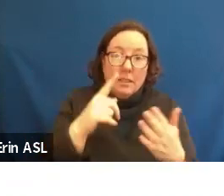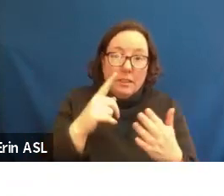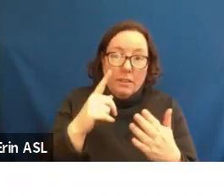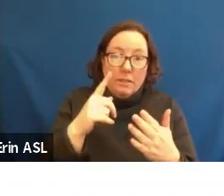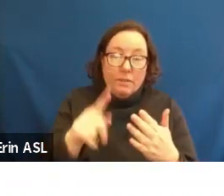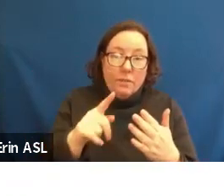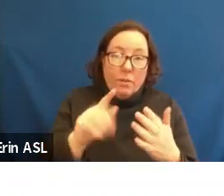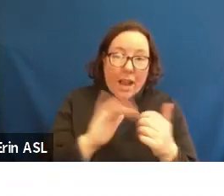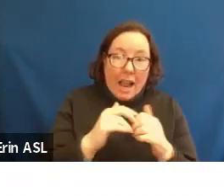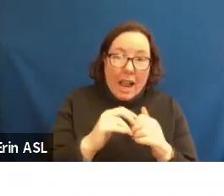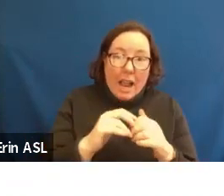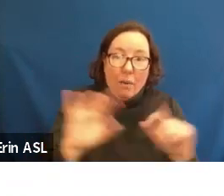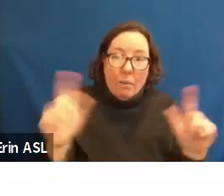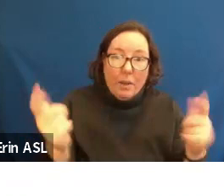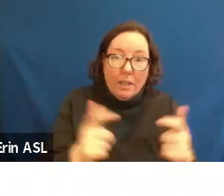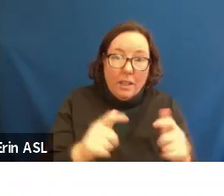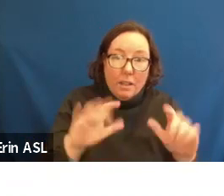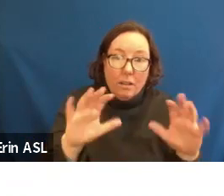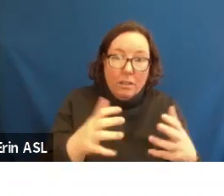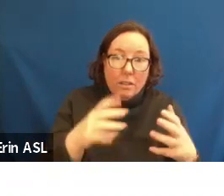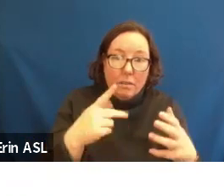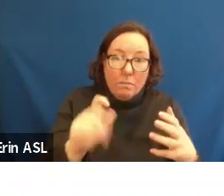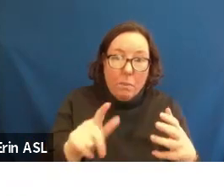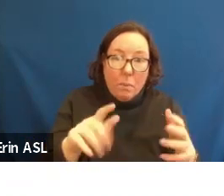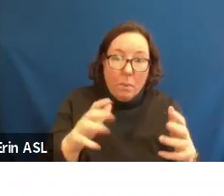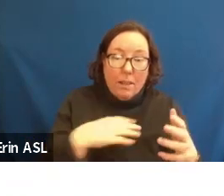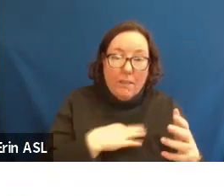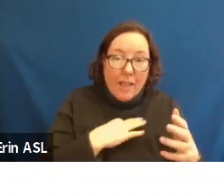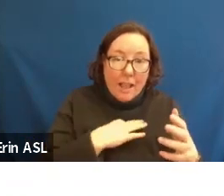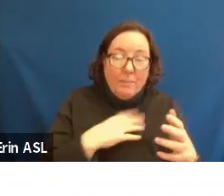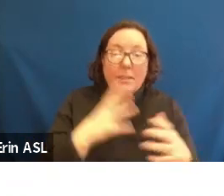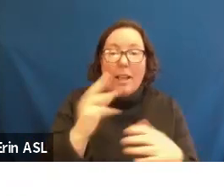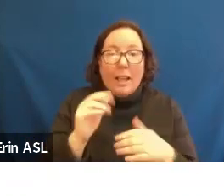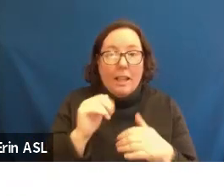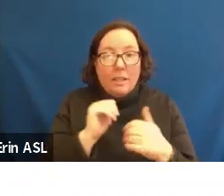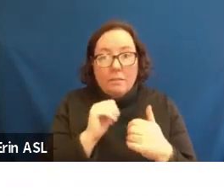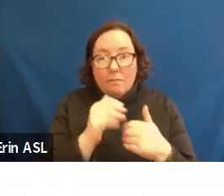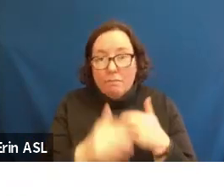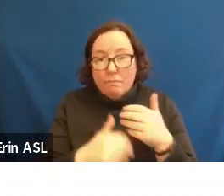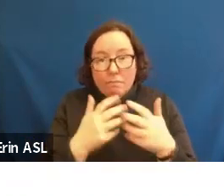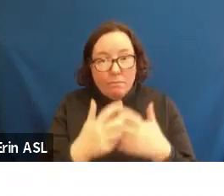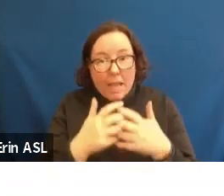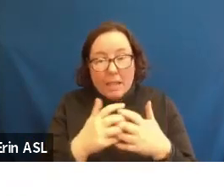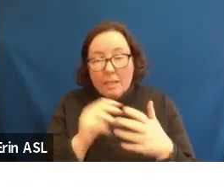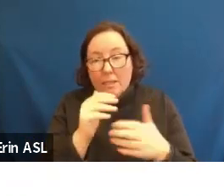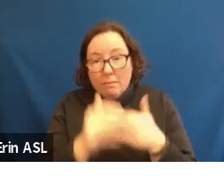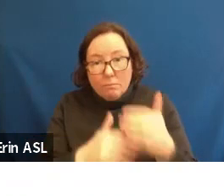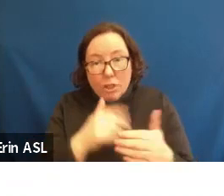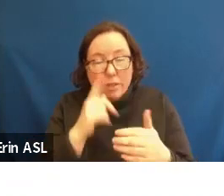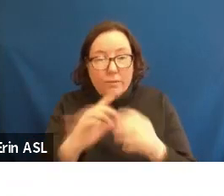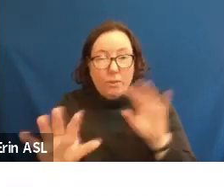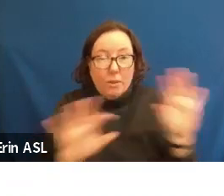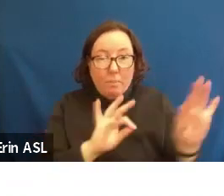the pool of applicants as well as whatever mechanism we think is